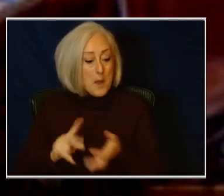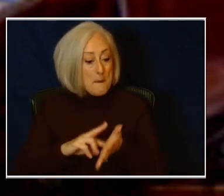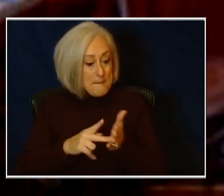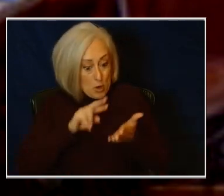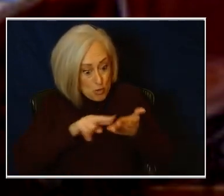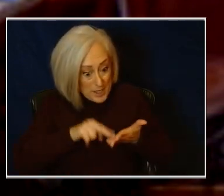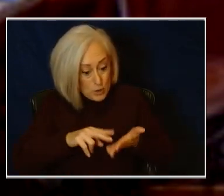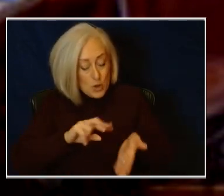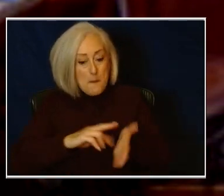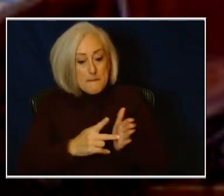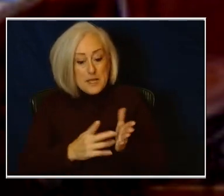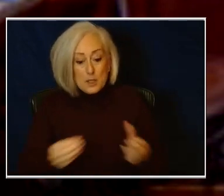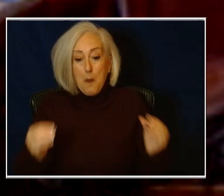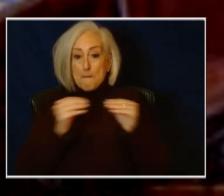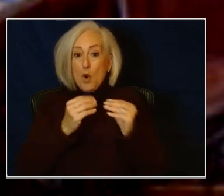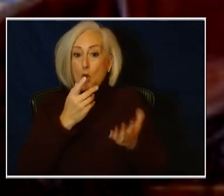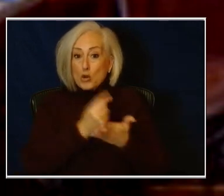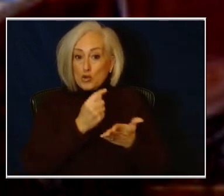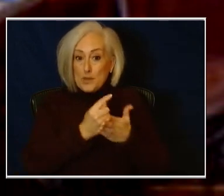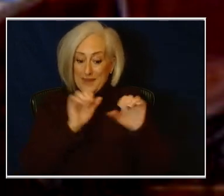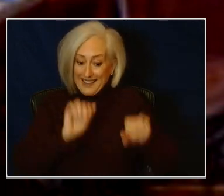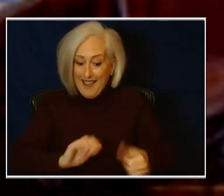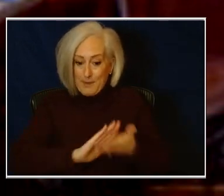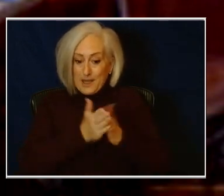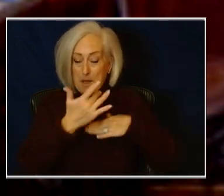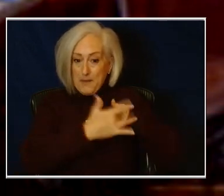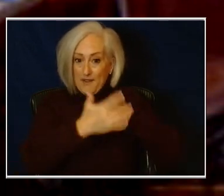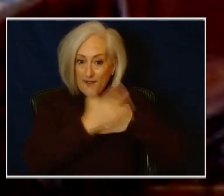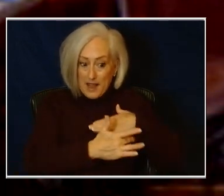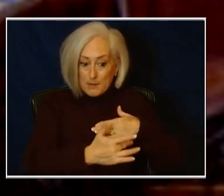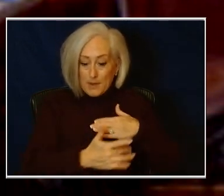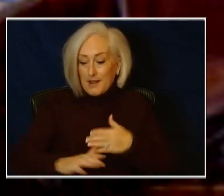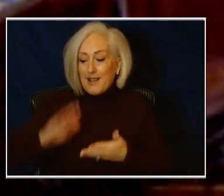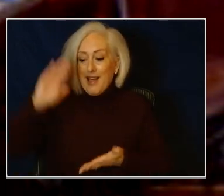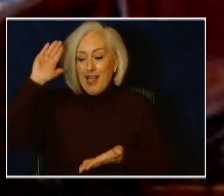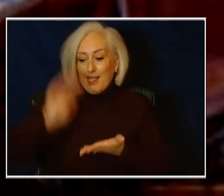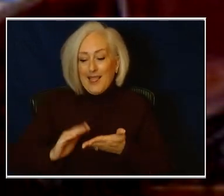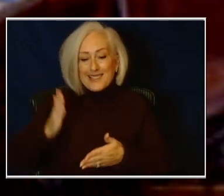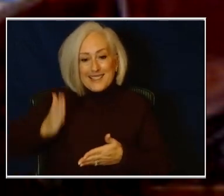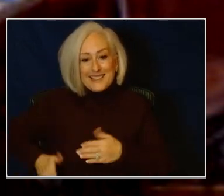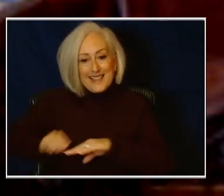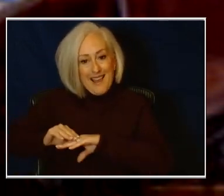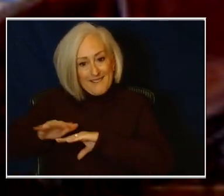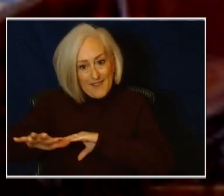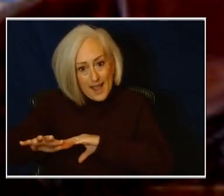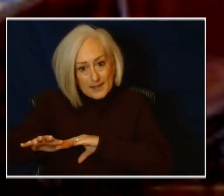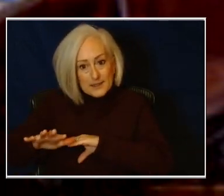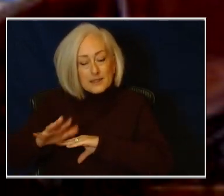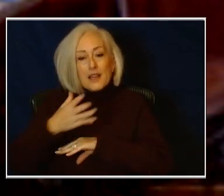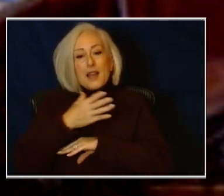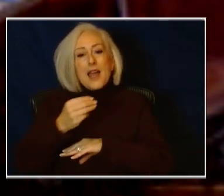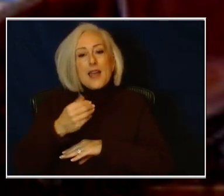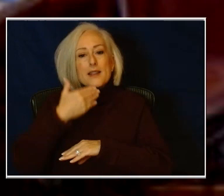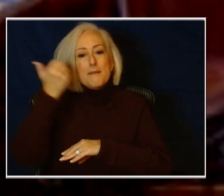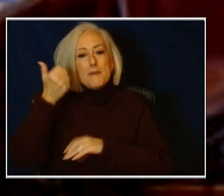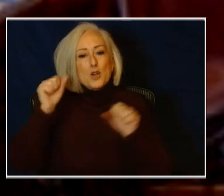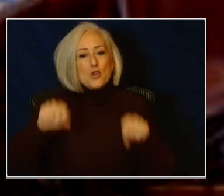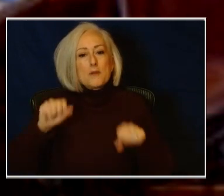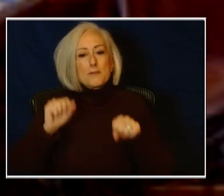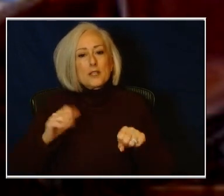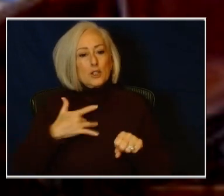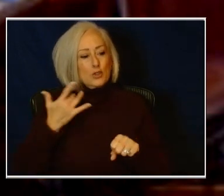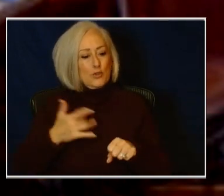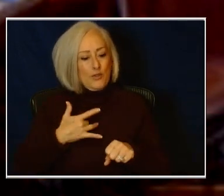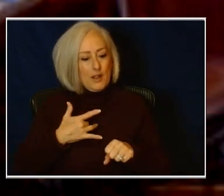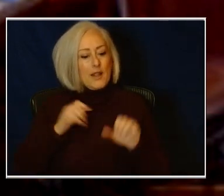more effective, less side effects, and have a greater ability to feel, function, and